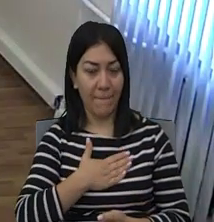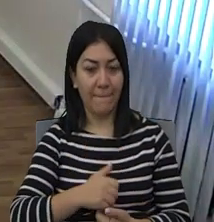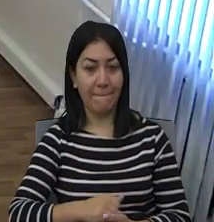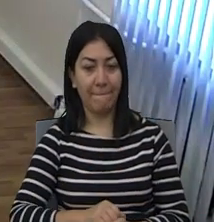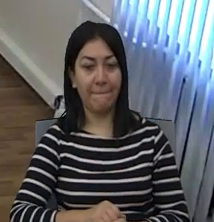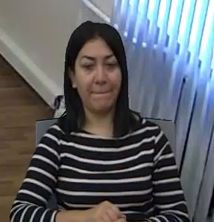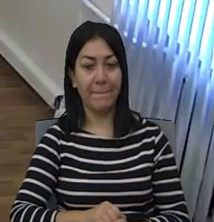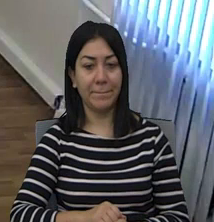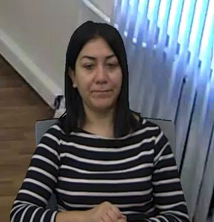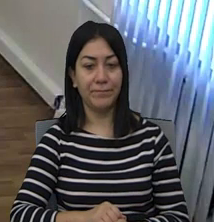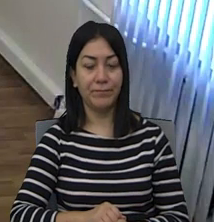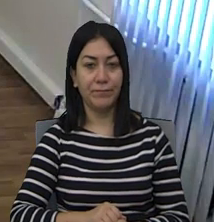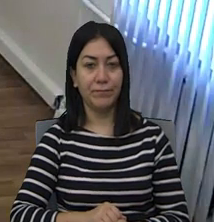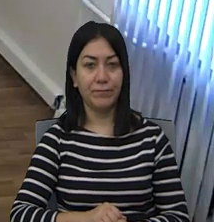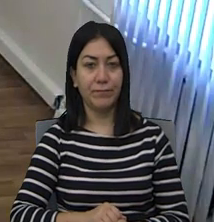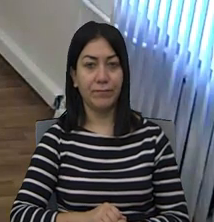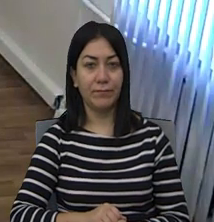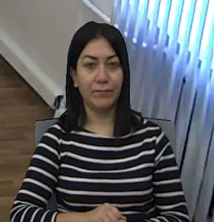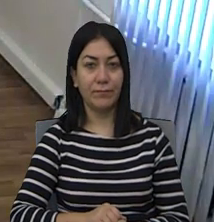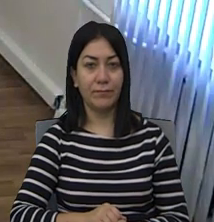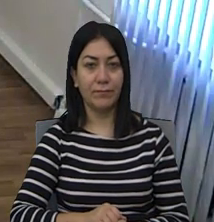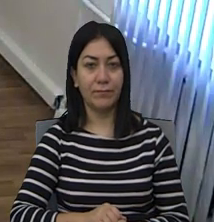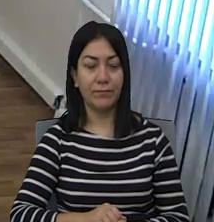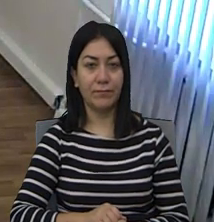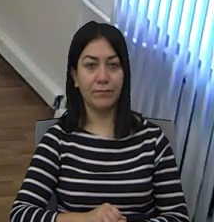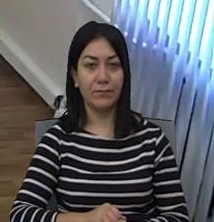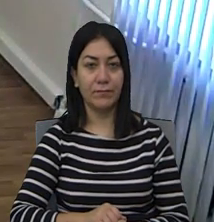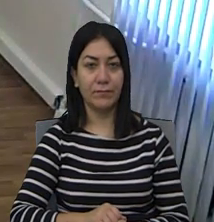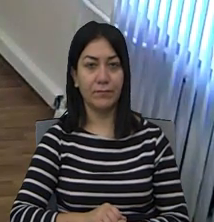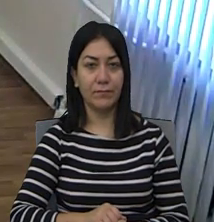He's a member of the CPCR, my